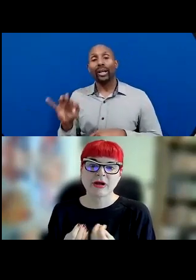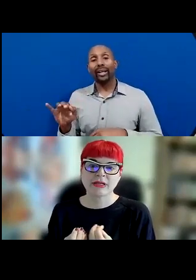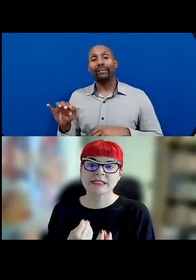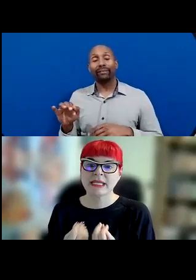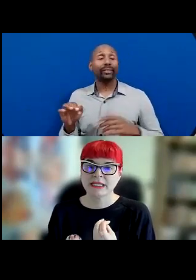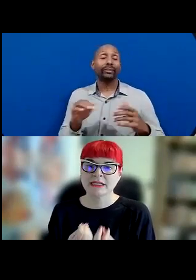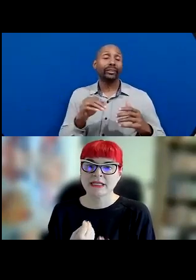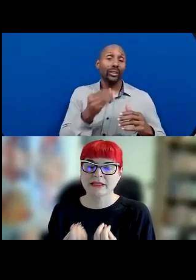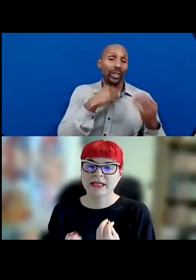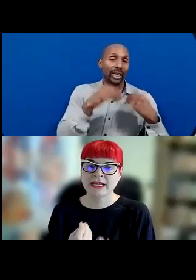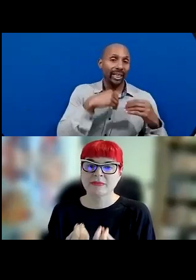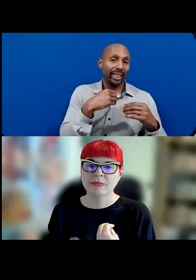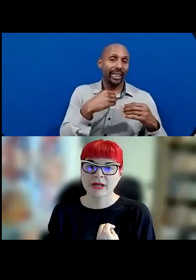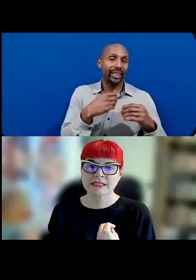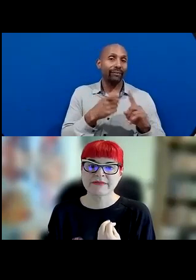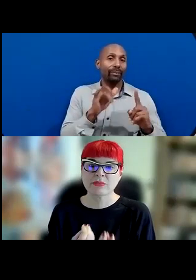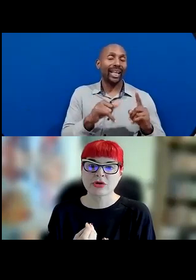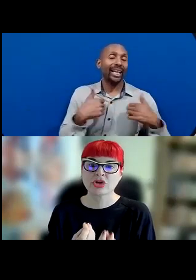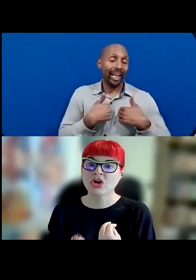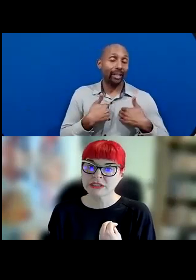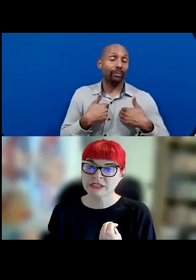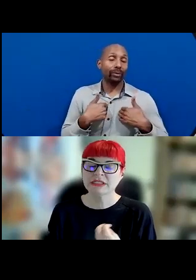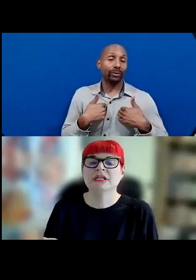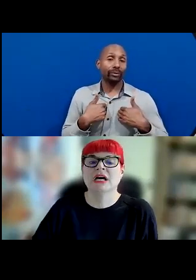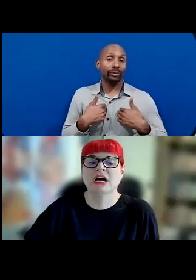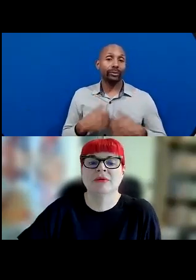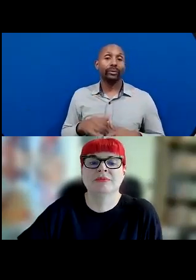animal products, like eating the animal products that they weren't cooked,